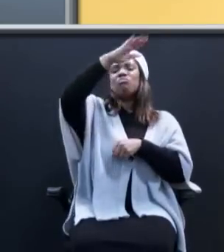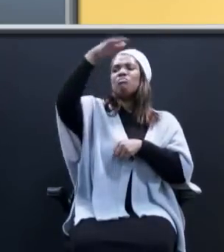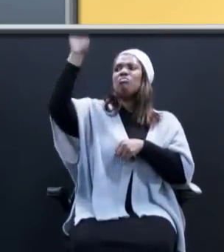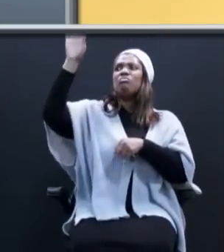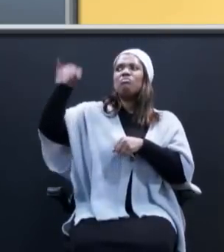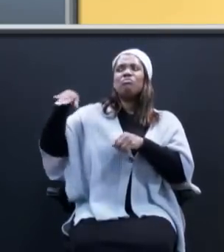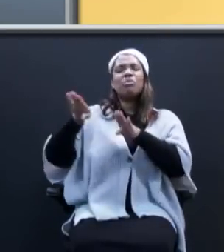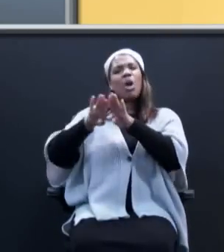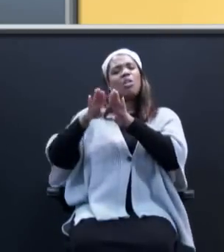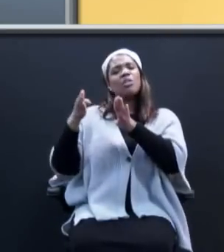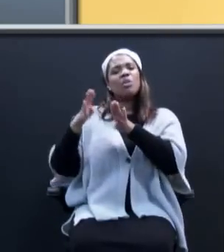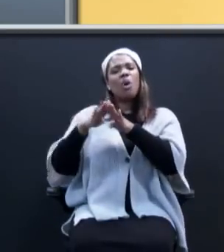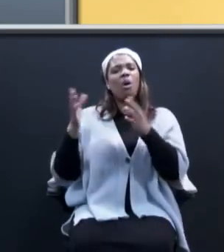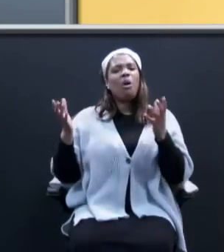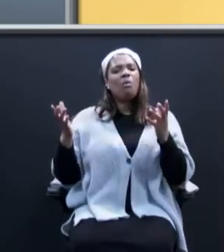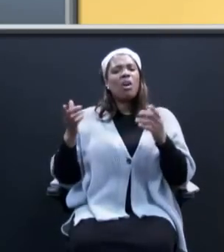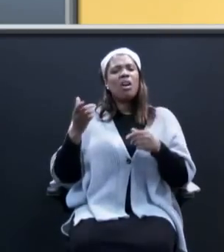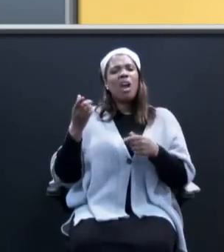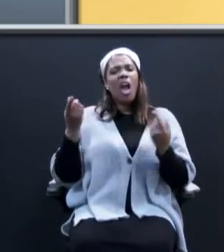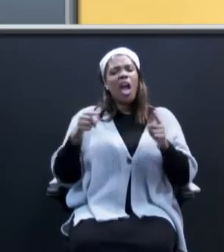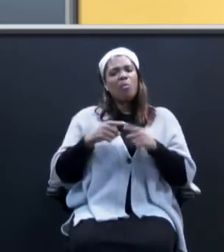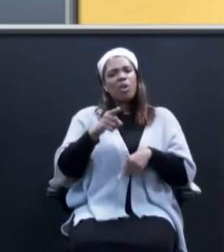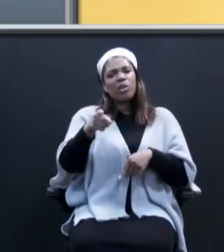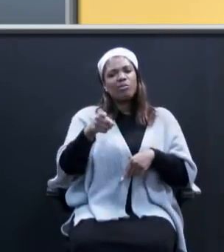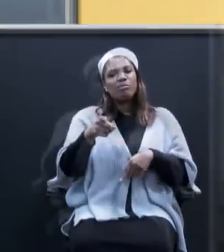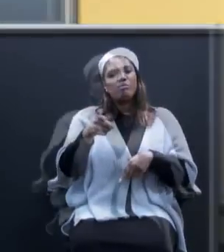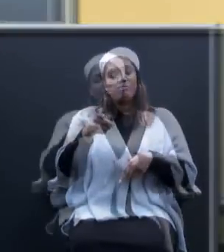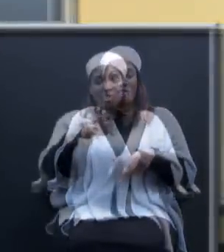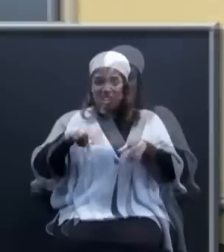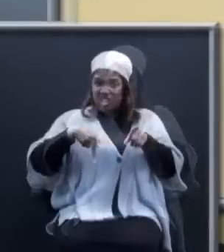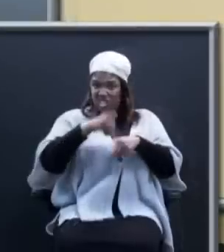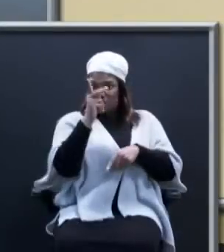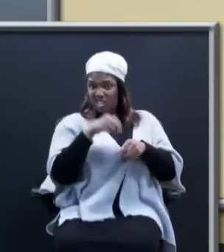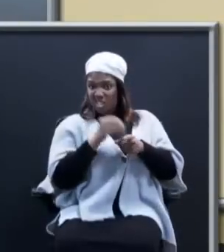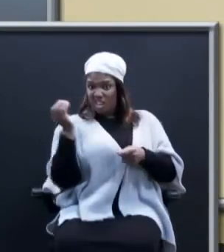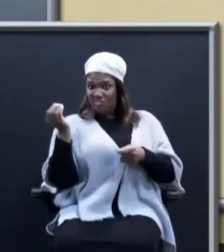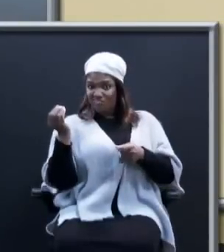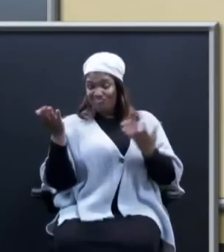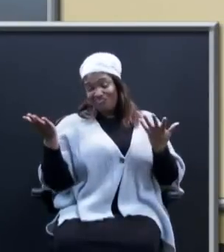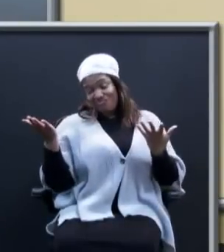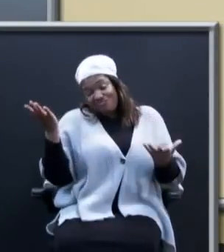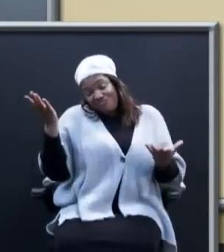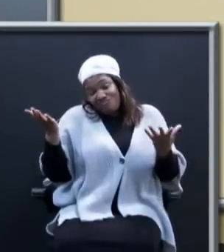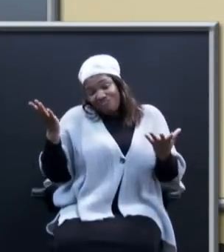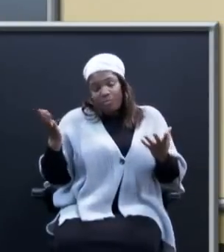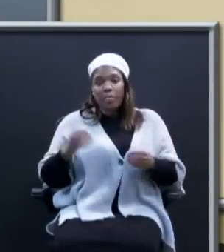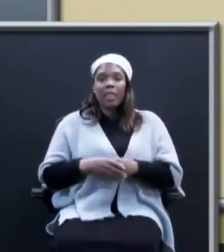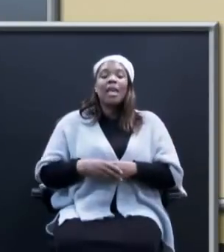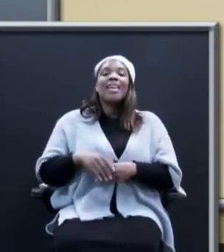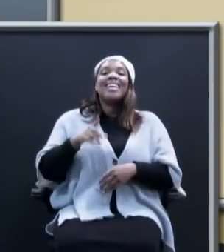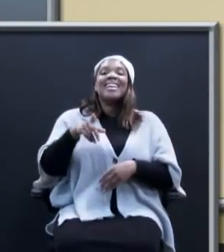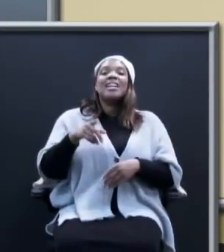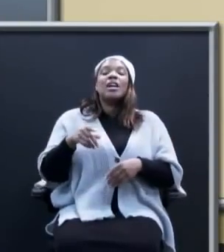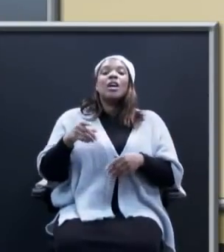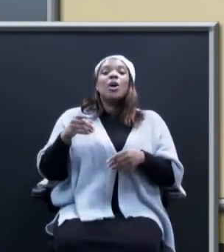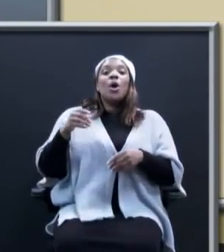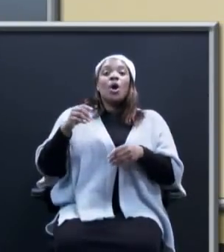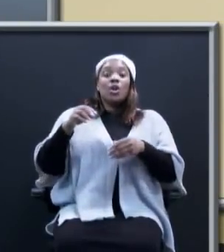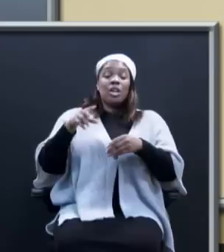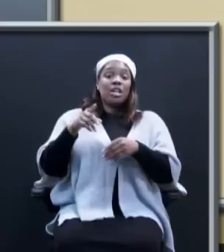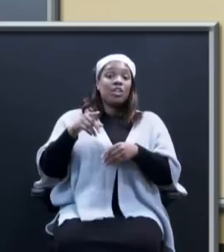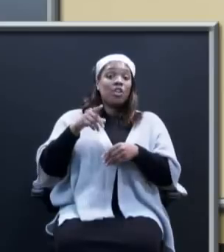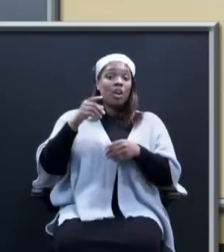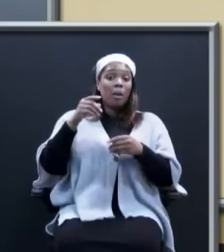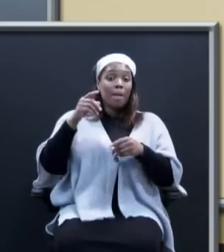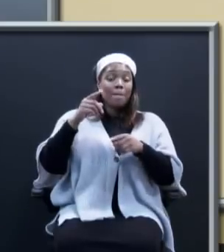But he said, that's what you do. Go ahead and read. And they shall eat the flesh in that night, roast with fire and unleavened bread. Go ahead. And